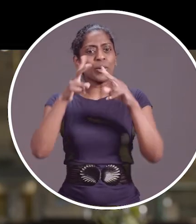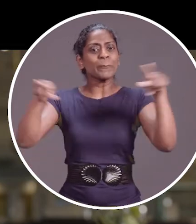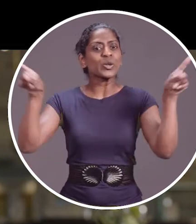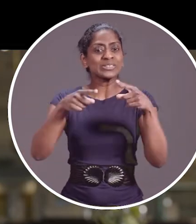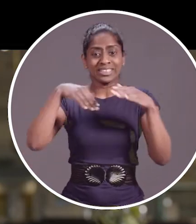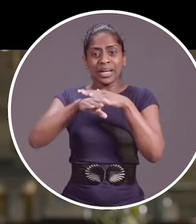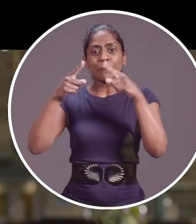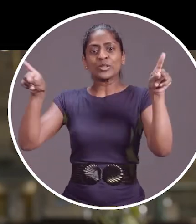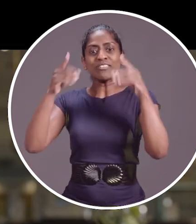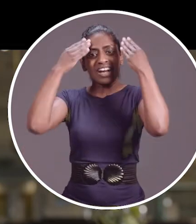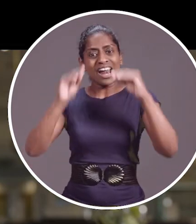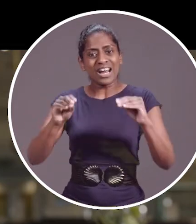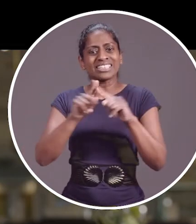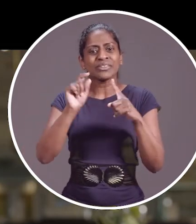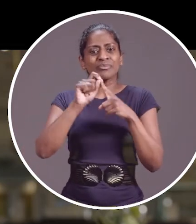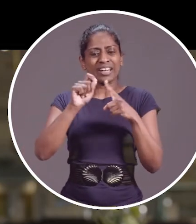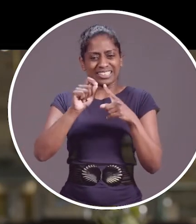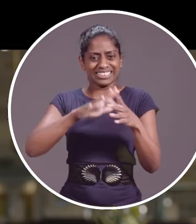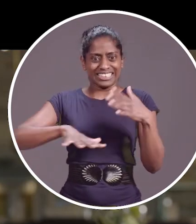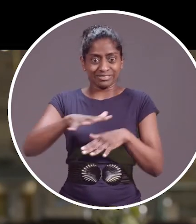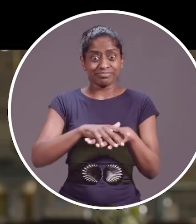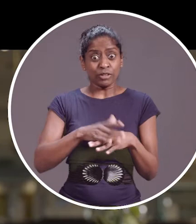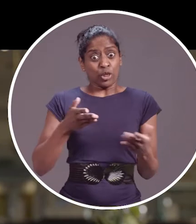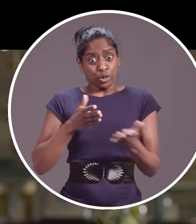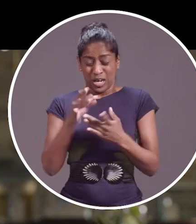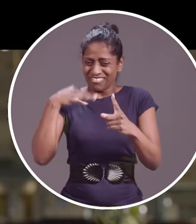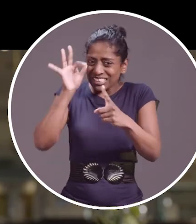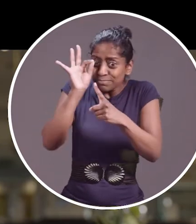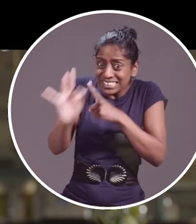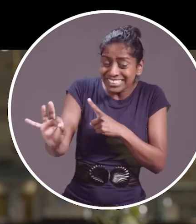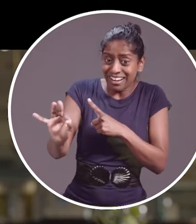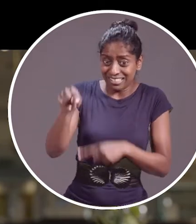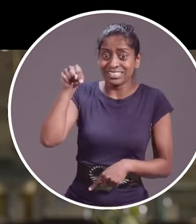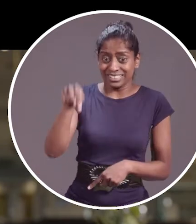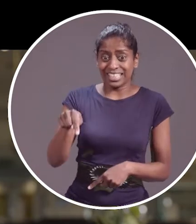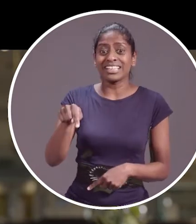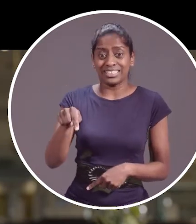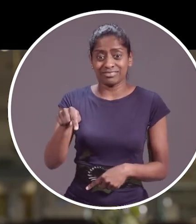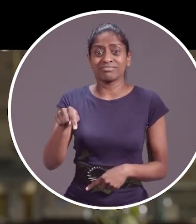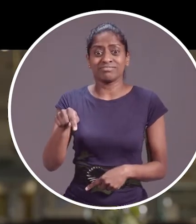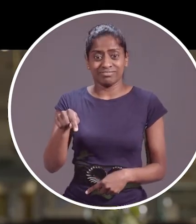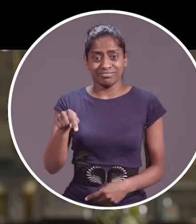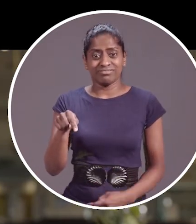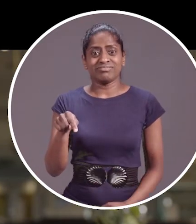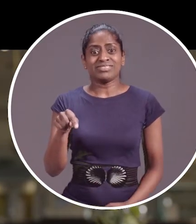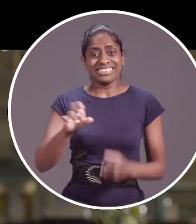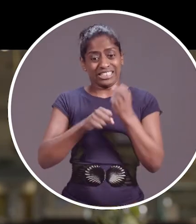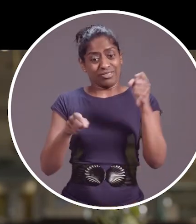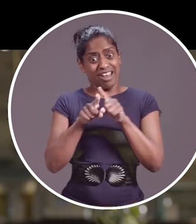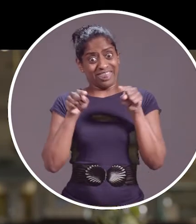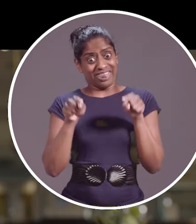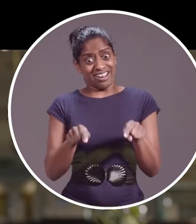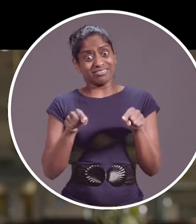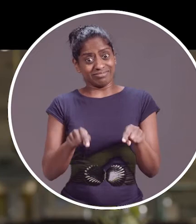Music Education and Pedagogy. Even though that I have specialized degree like